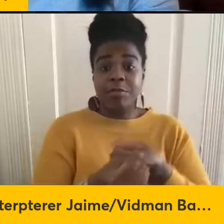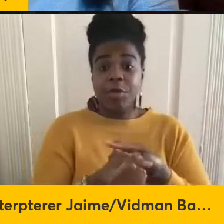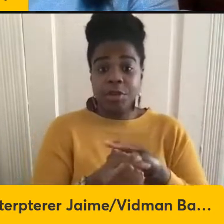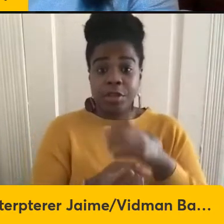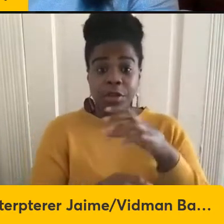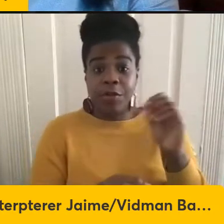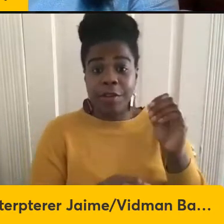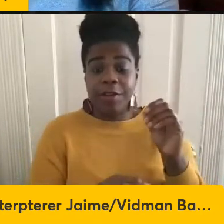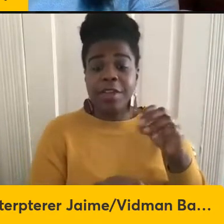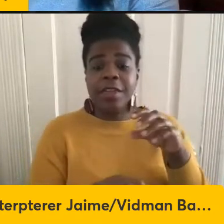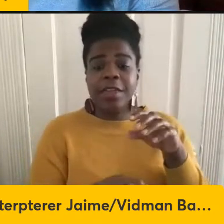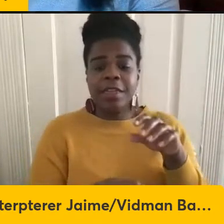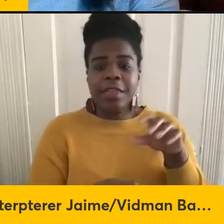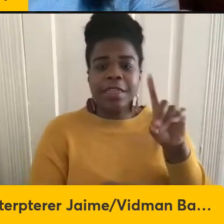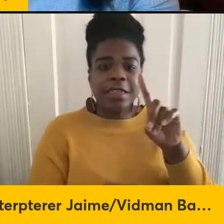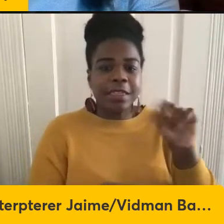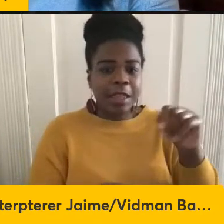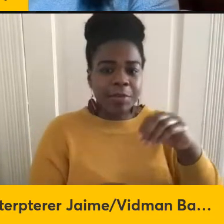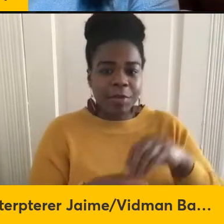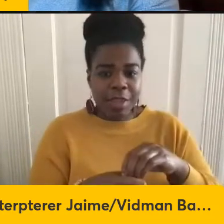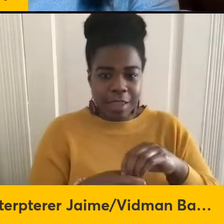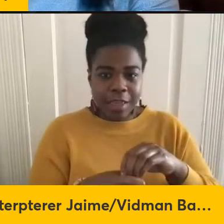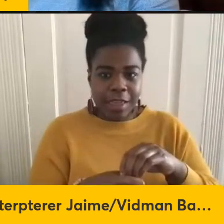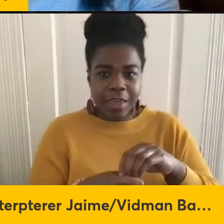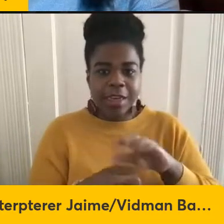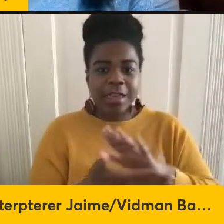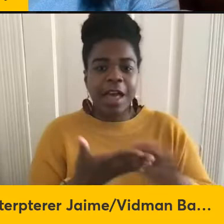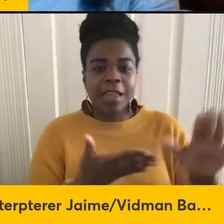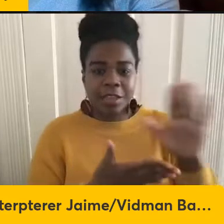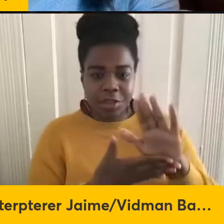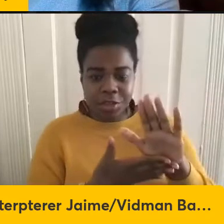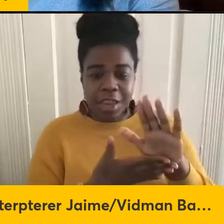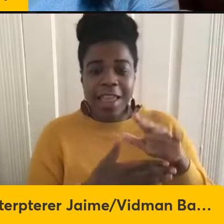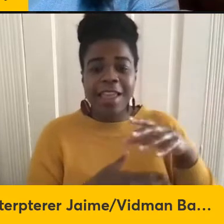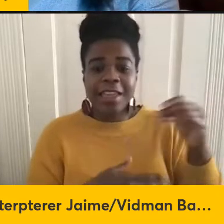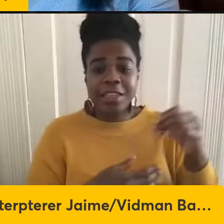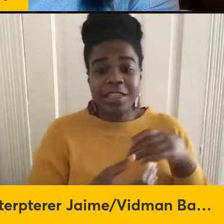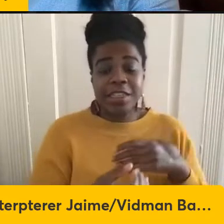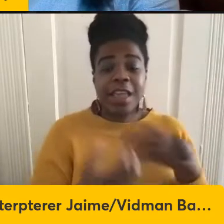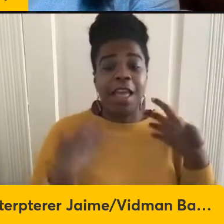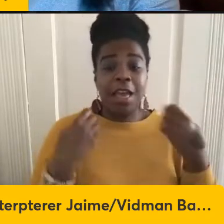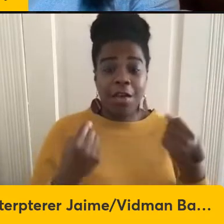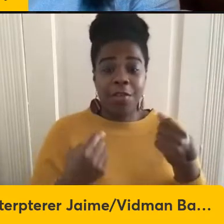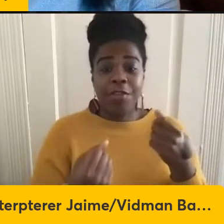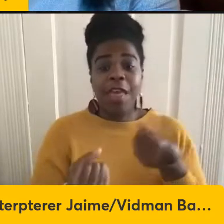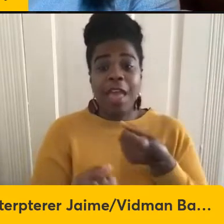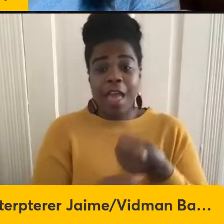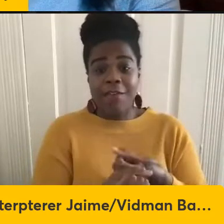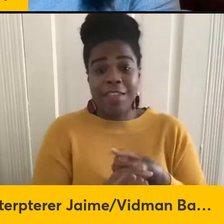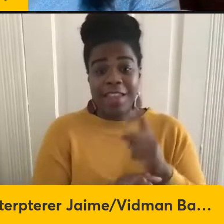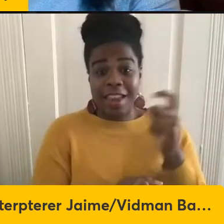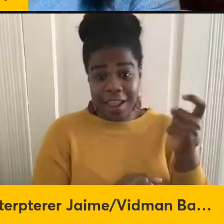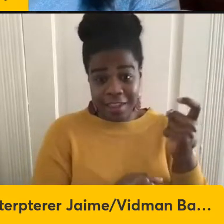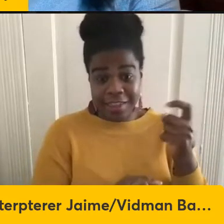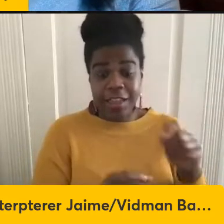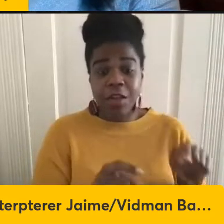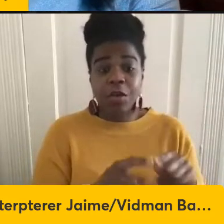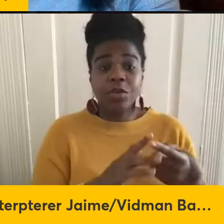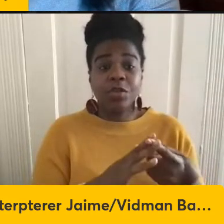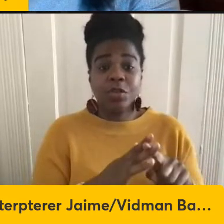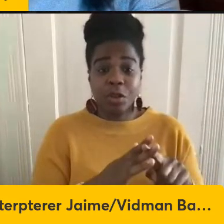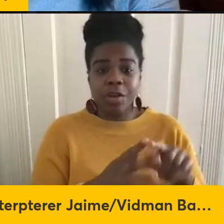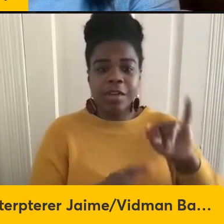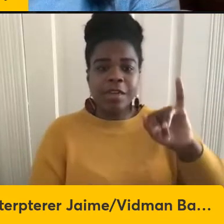Twitter. And she is a board member of Health Advocate X, and is also a founder of JADE,